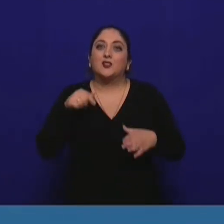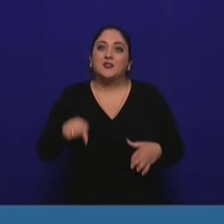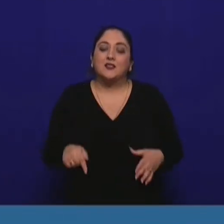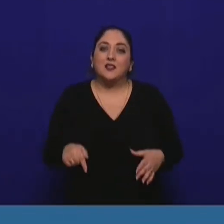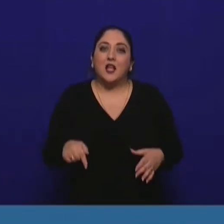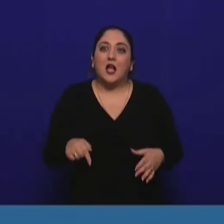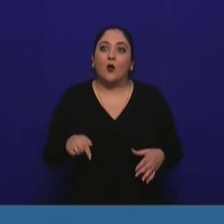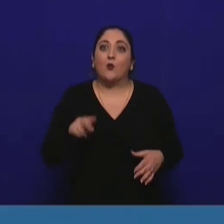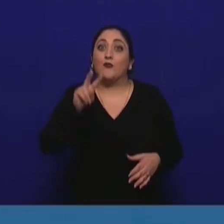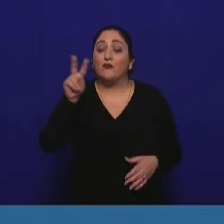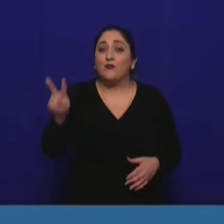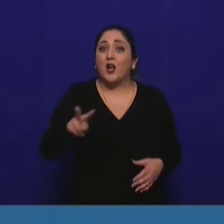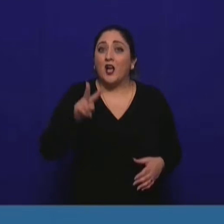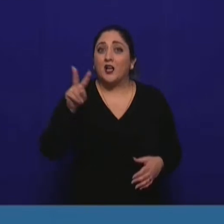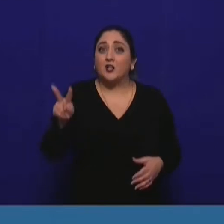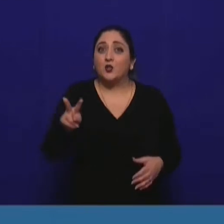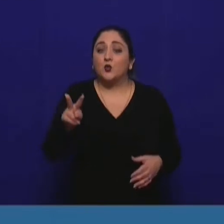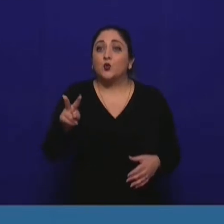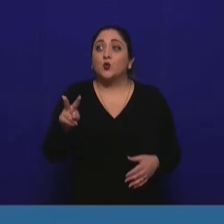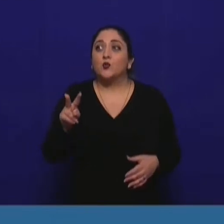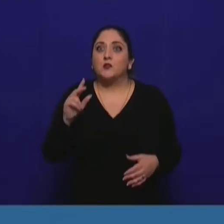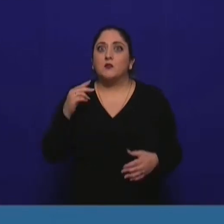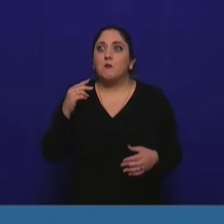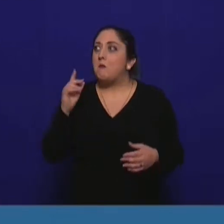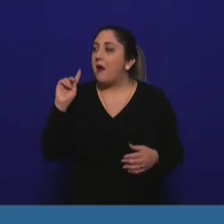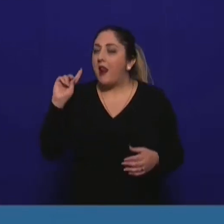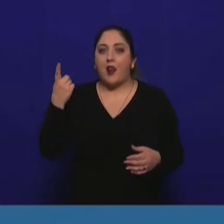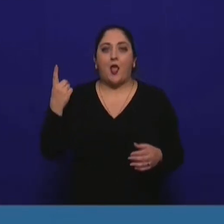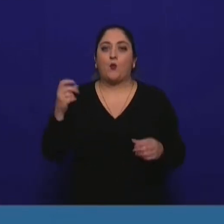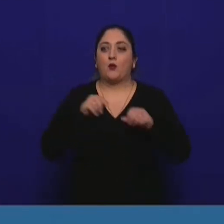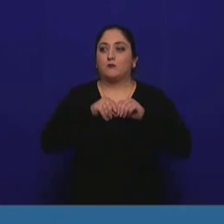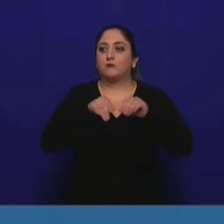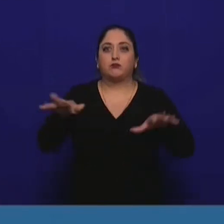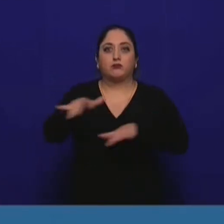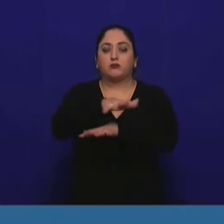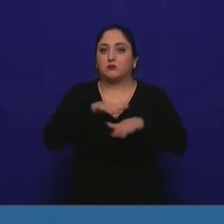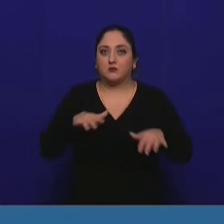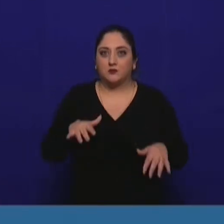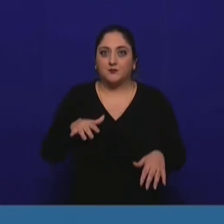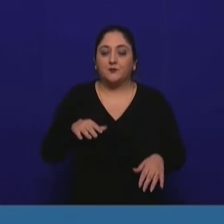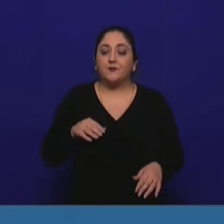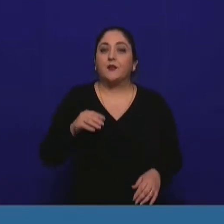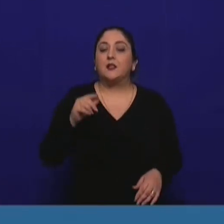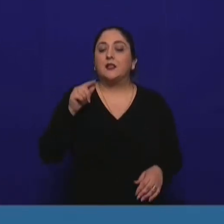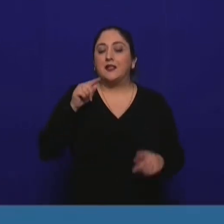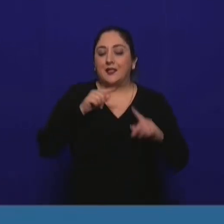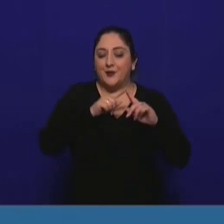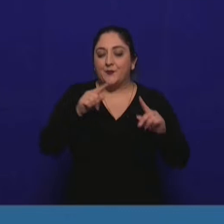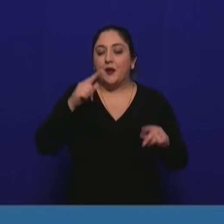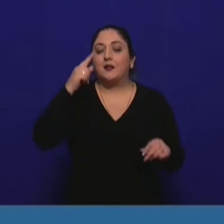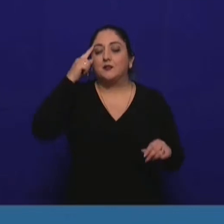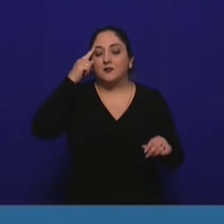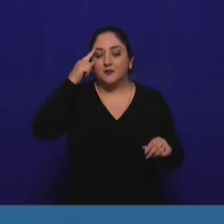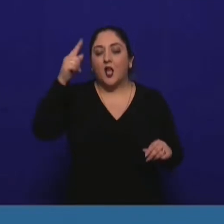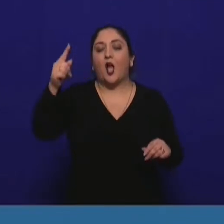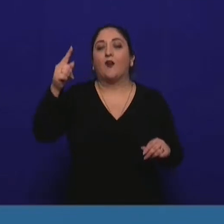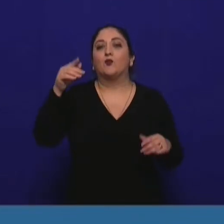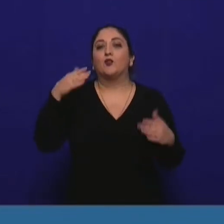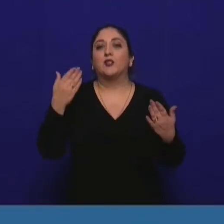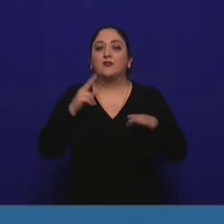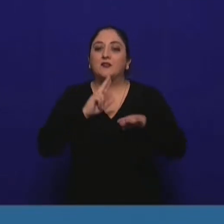huma viruses li jkunu qegħdin jittieħdu iktar malajr. Li hija tajba hija li nafu kif jista'